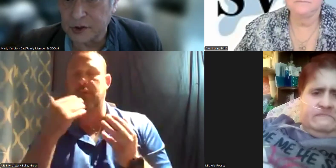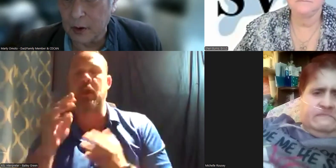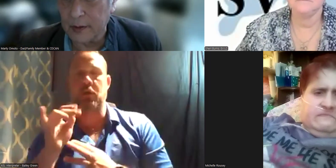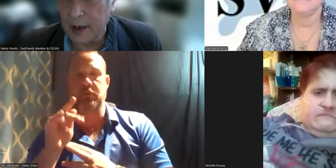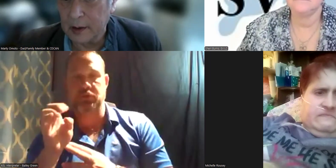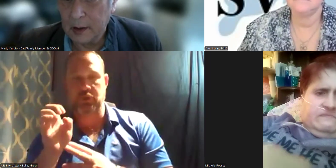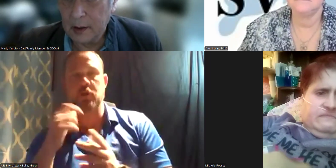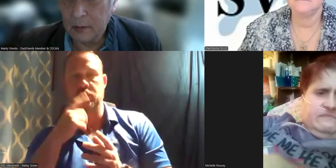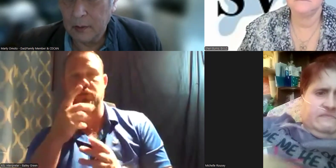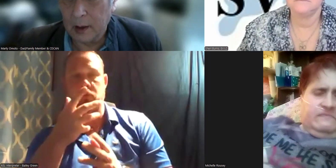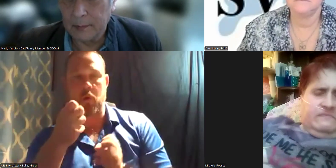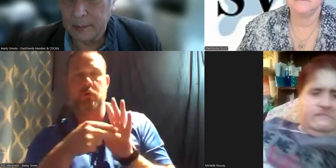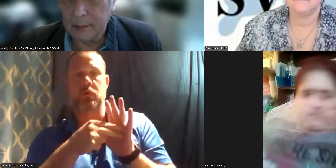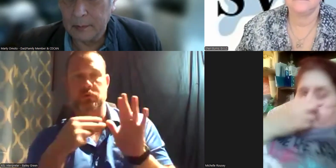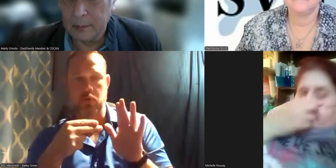to underscore that